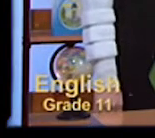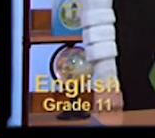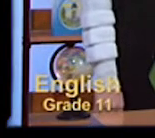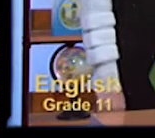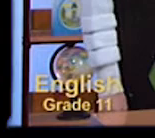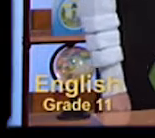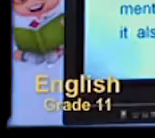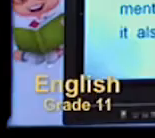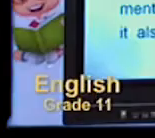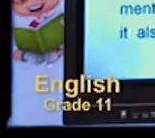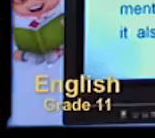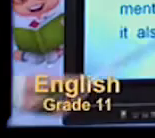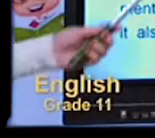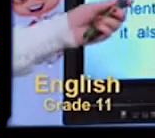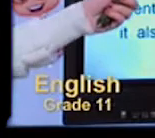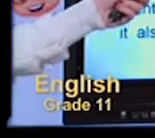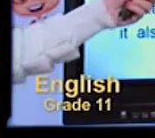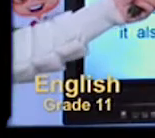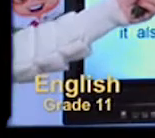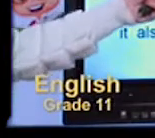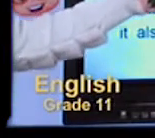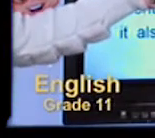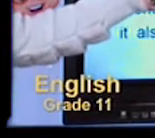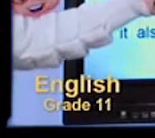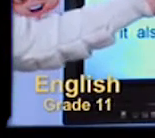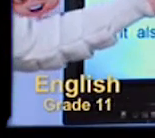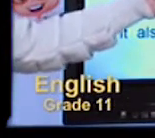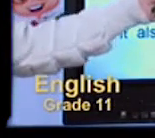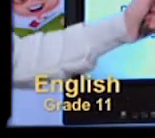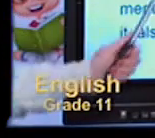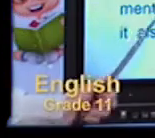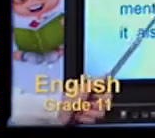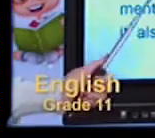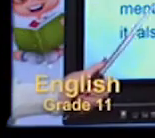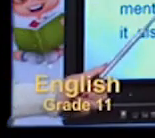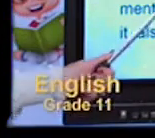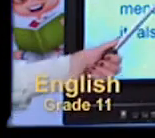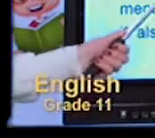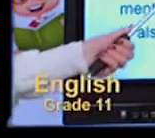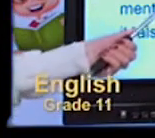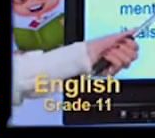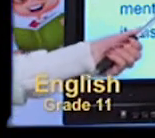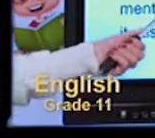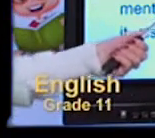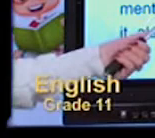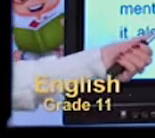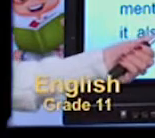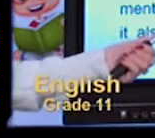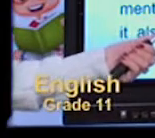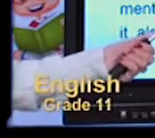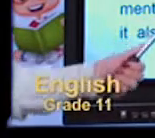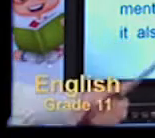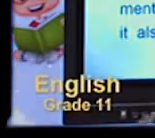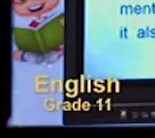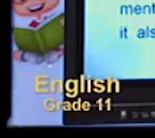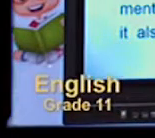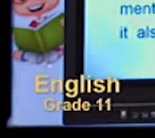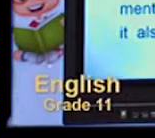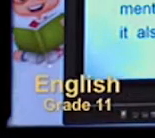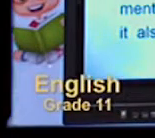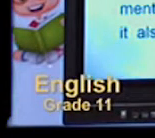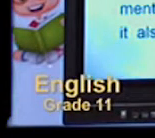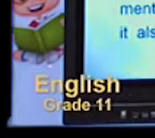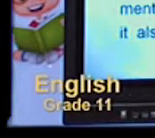part of the letter. They are the 20th of April, and the second adverb is regularly. And